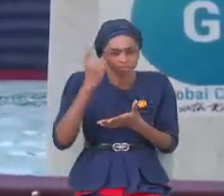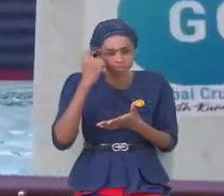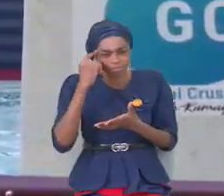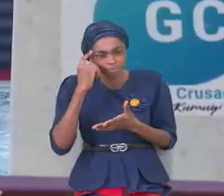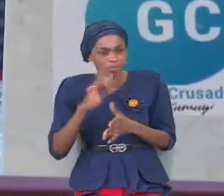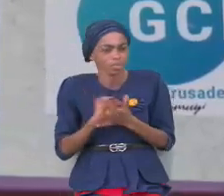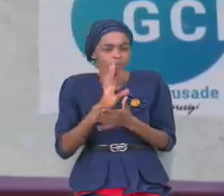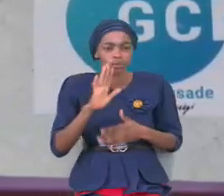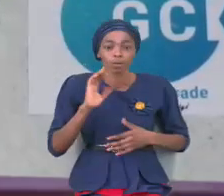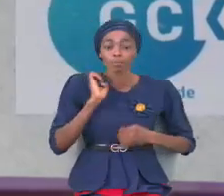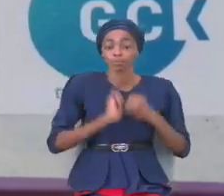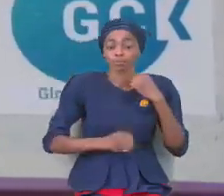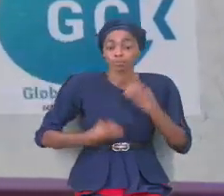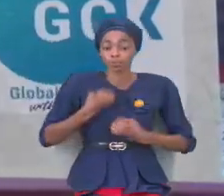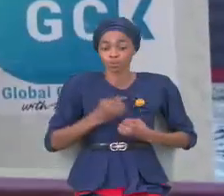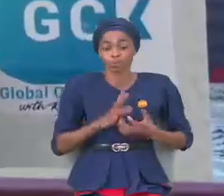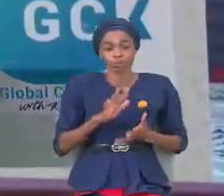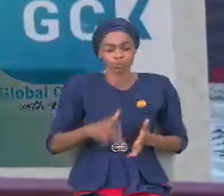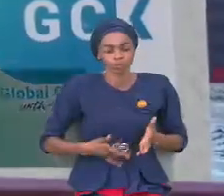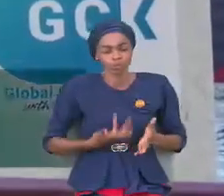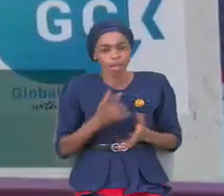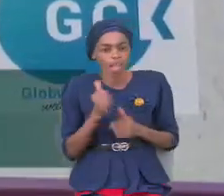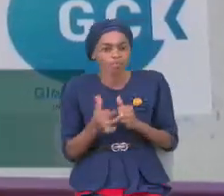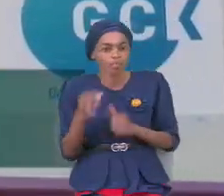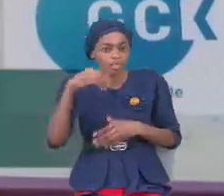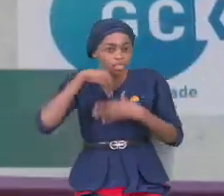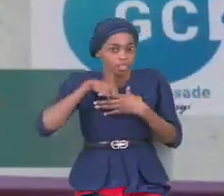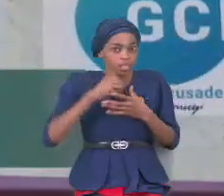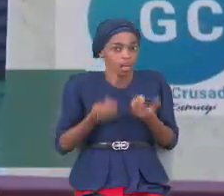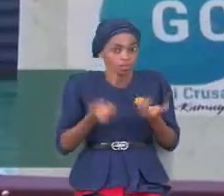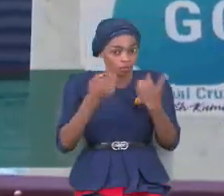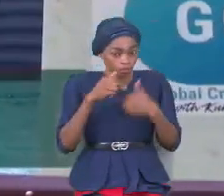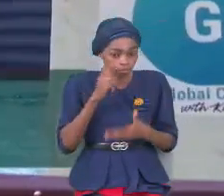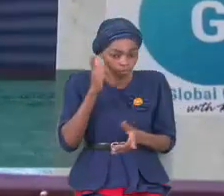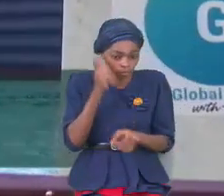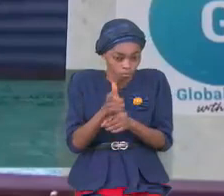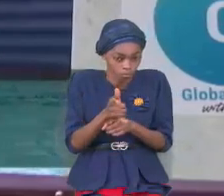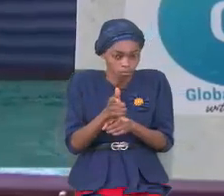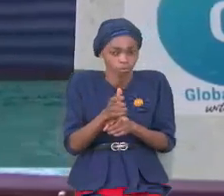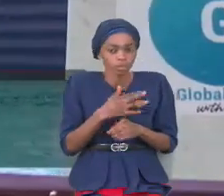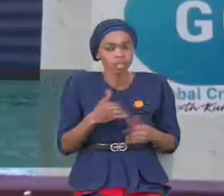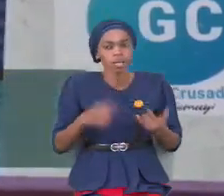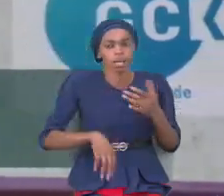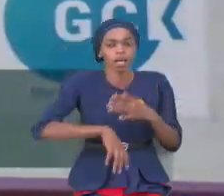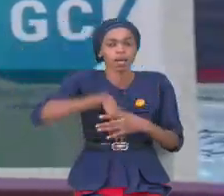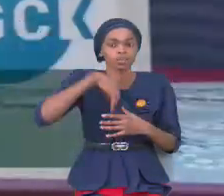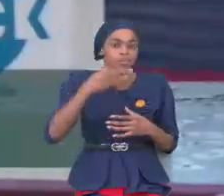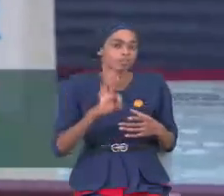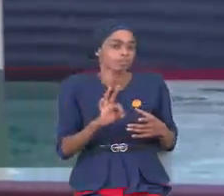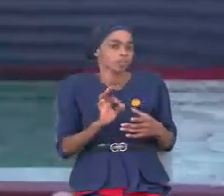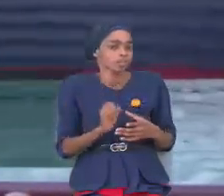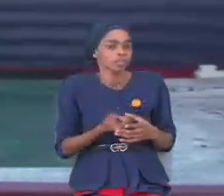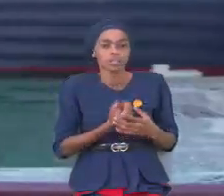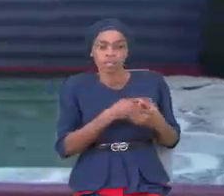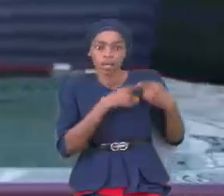back to themselves? By what they say, out of the abundance of the heart, The mouth speaketh. Now he says